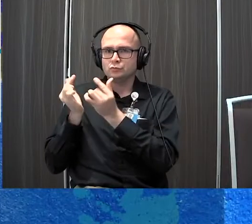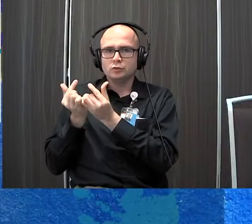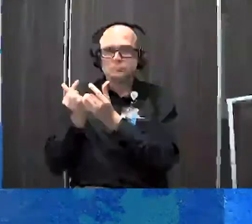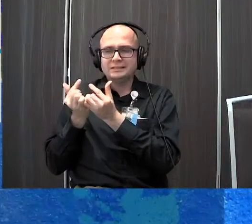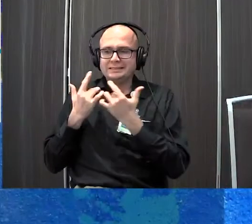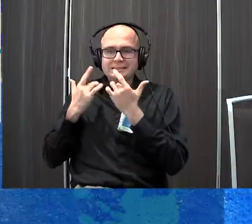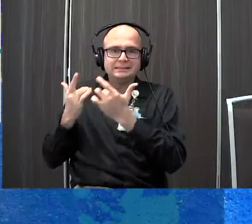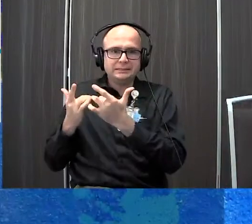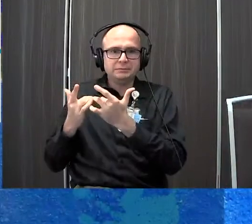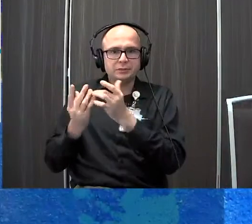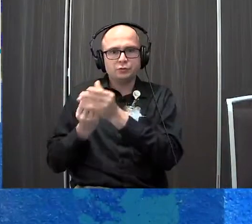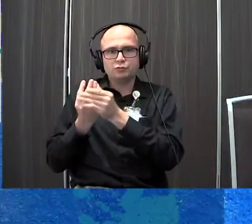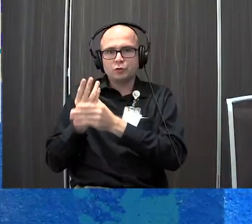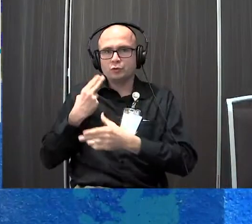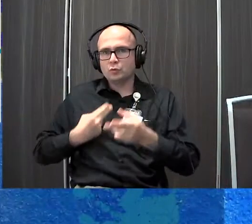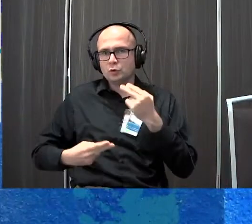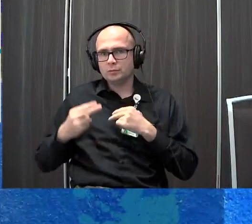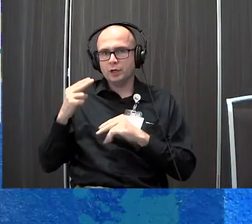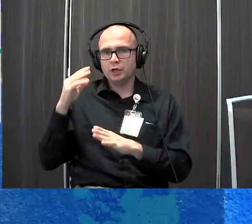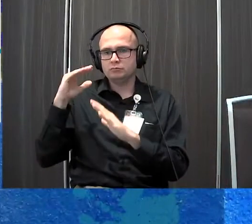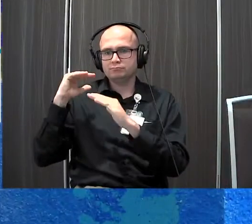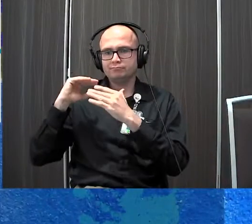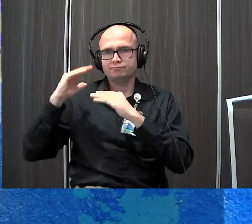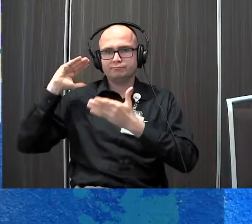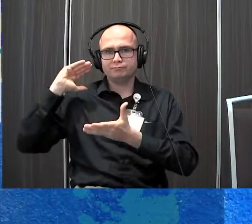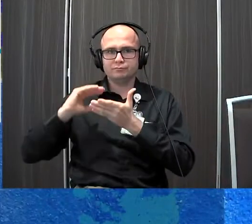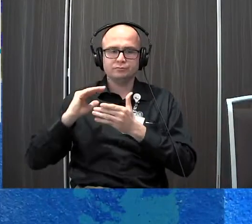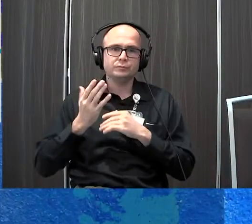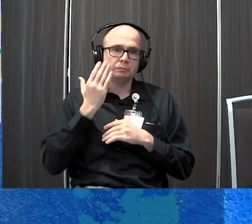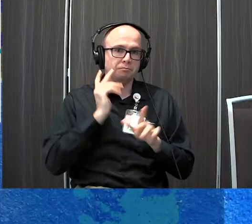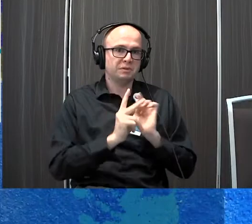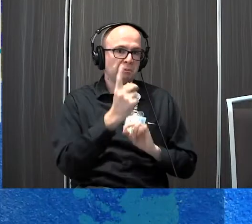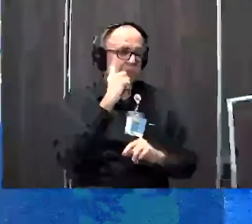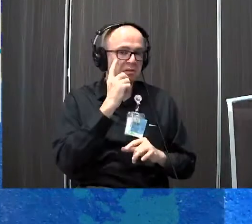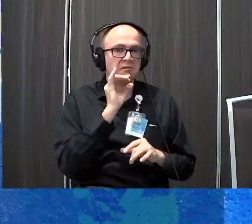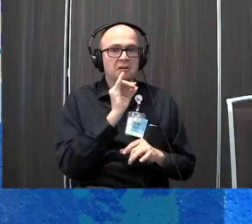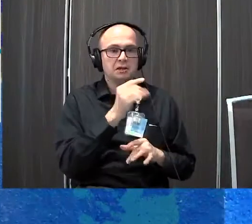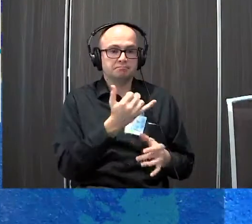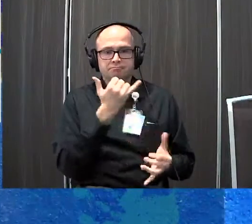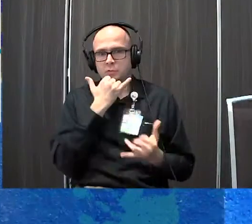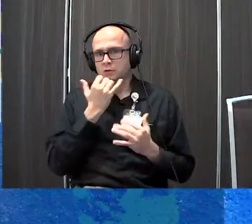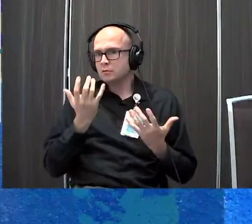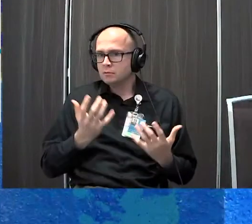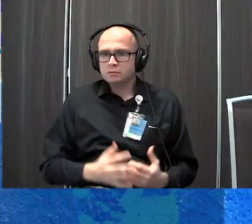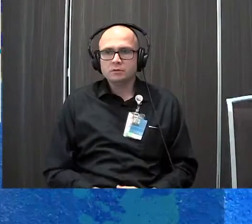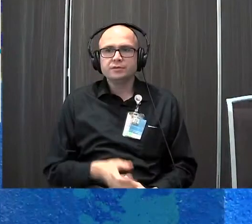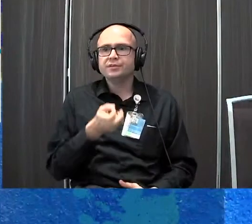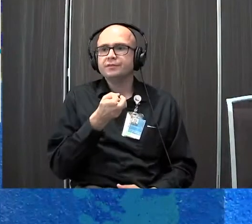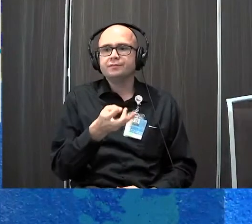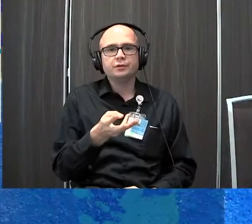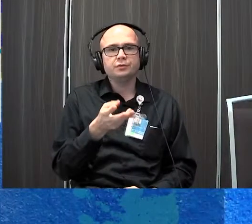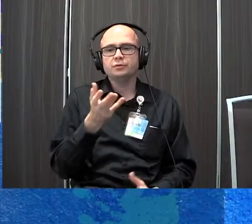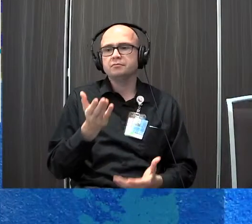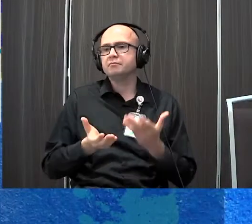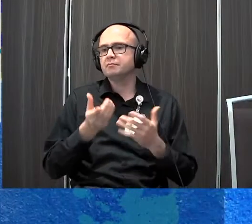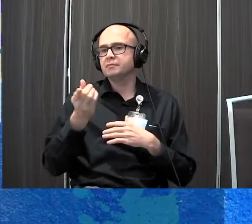would typically have growth hormone deficiency, contrary to popular belief. And then a few might have